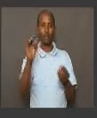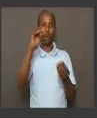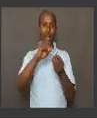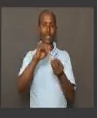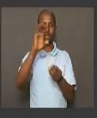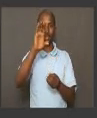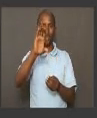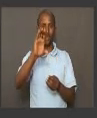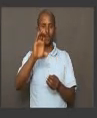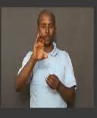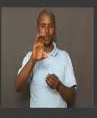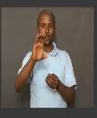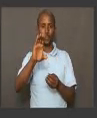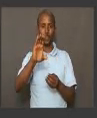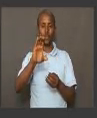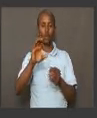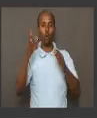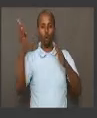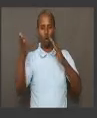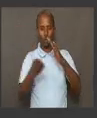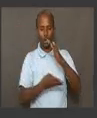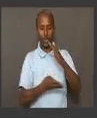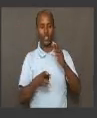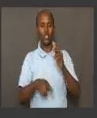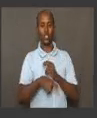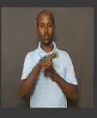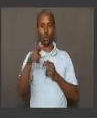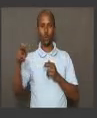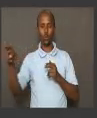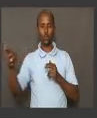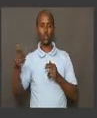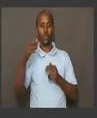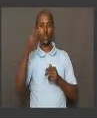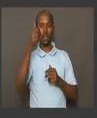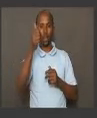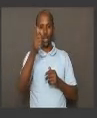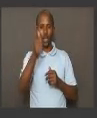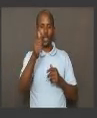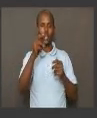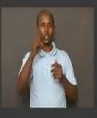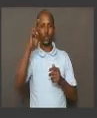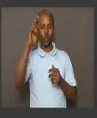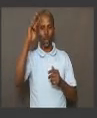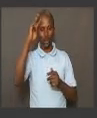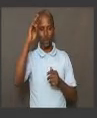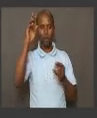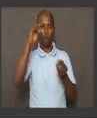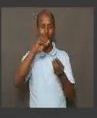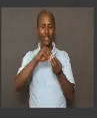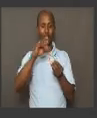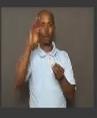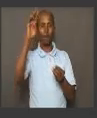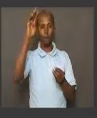plus c over the square root of a squared plus